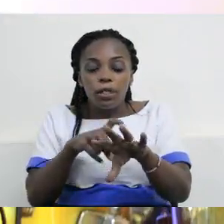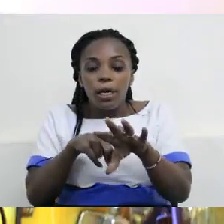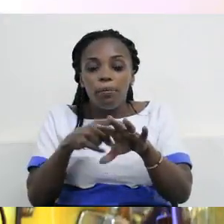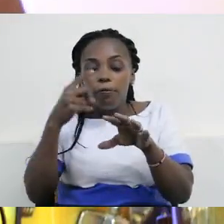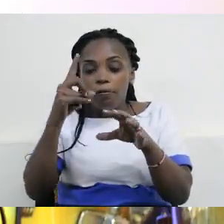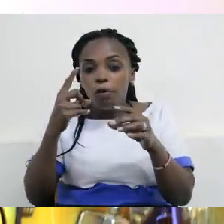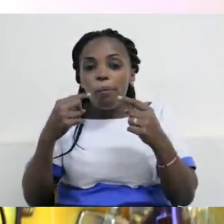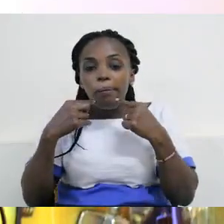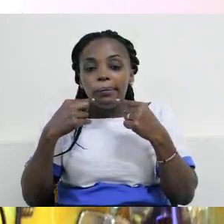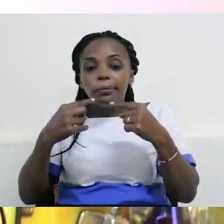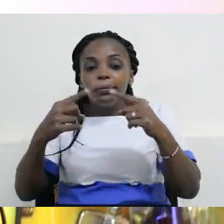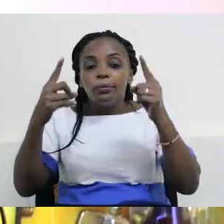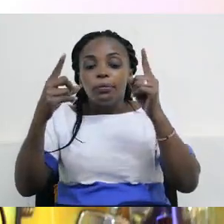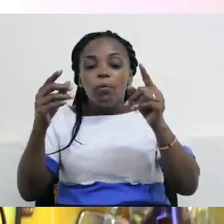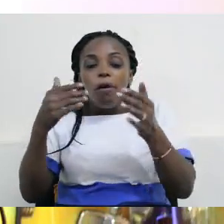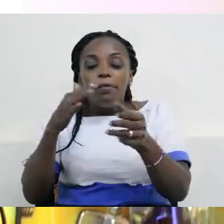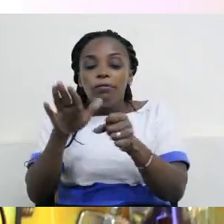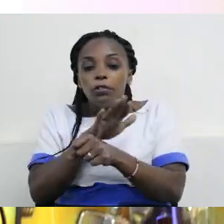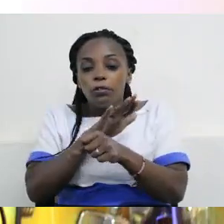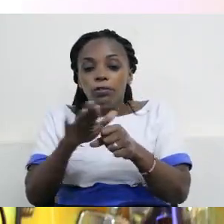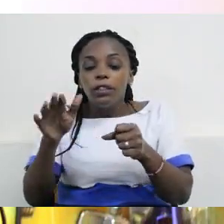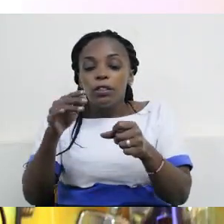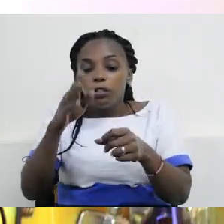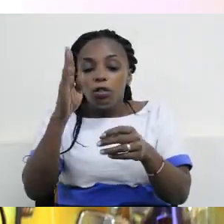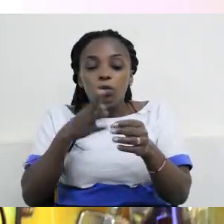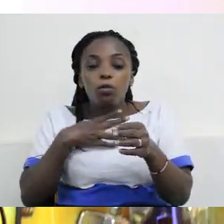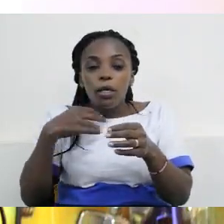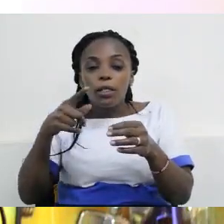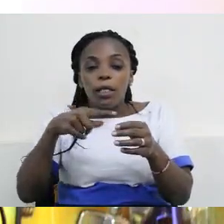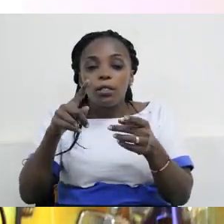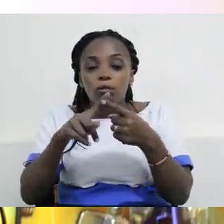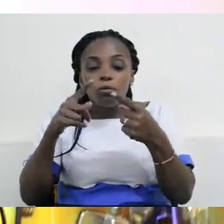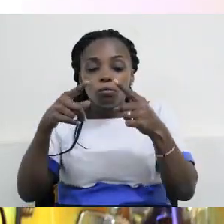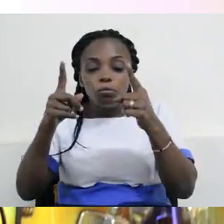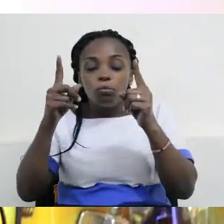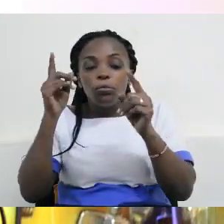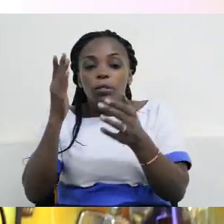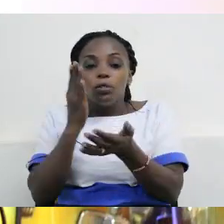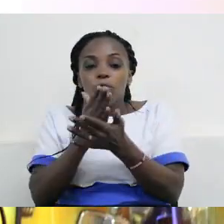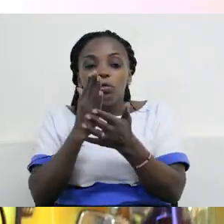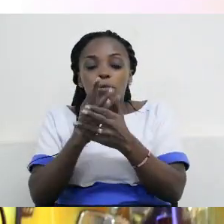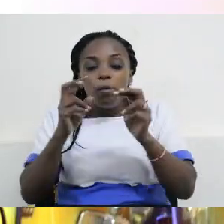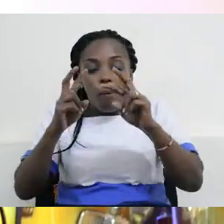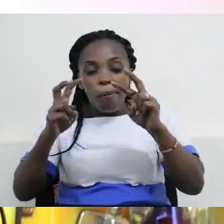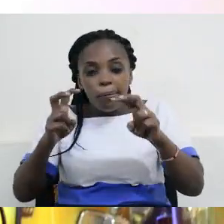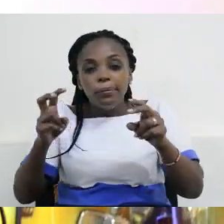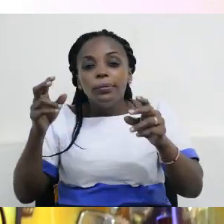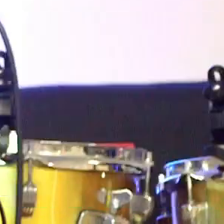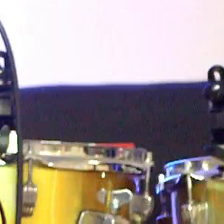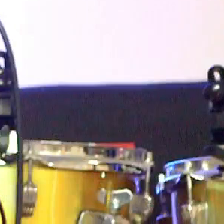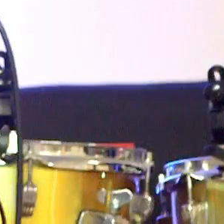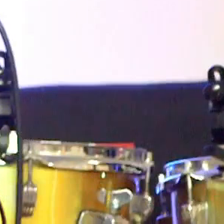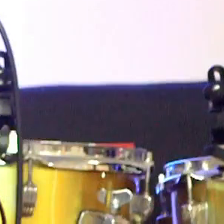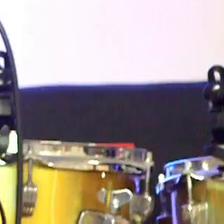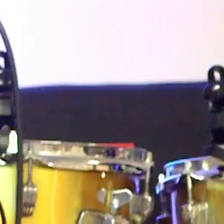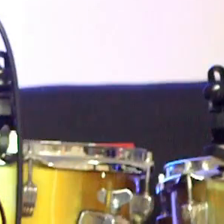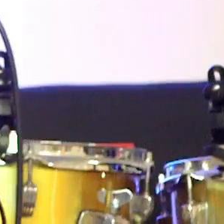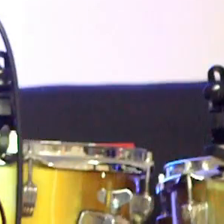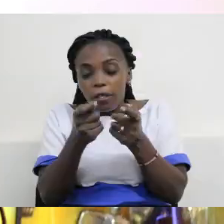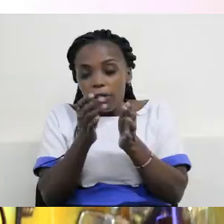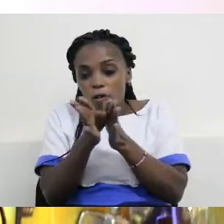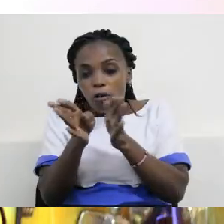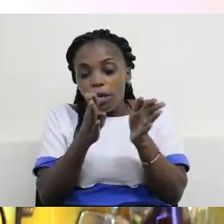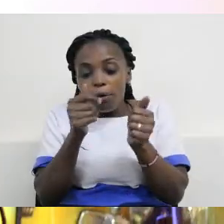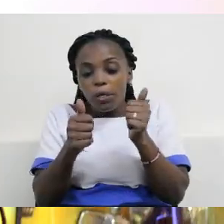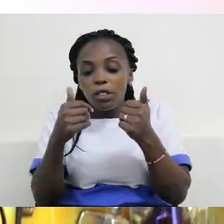of prophetic fulfillment. God wants us to conquer, invade, capture every bit of territory that we